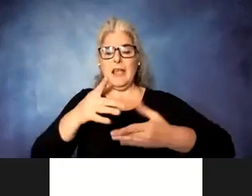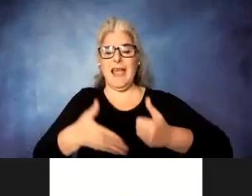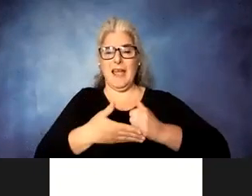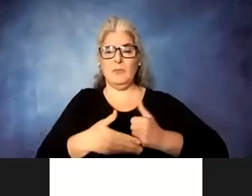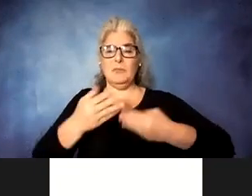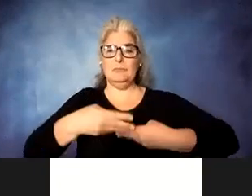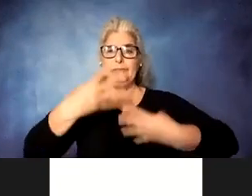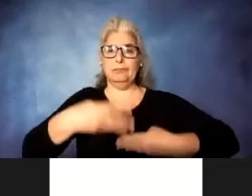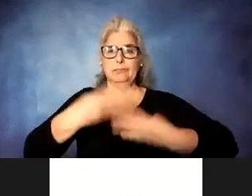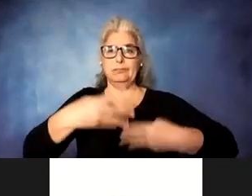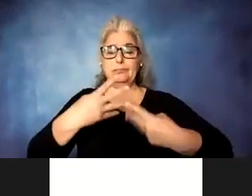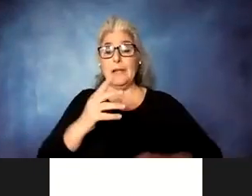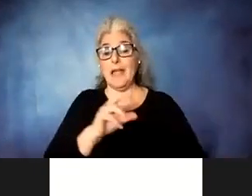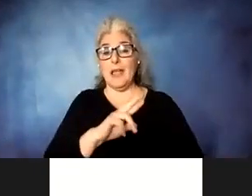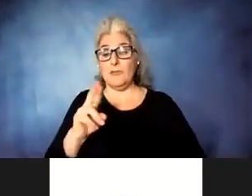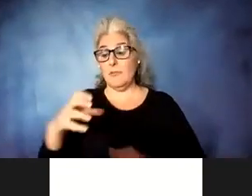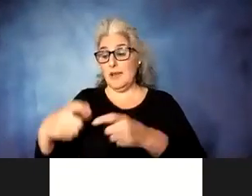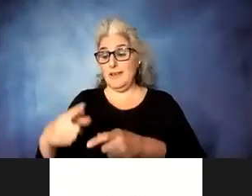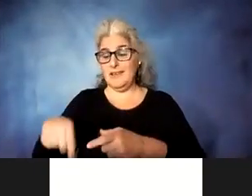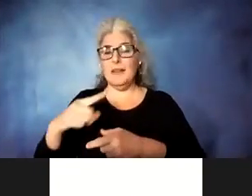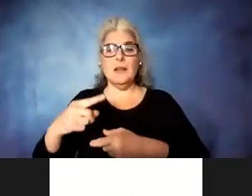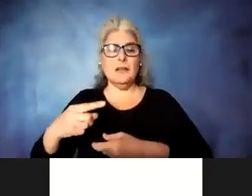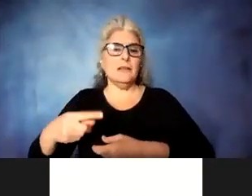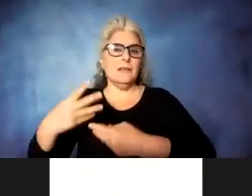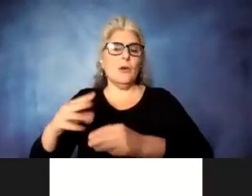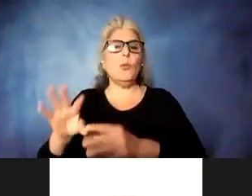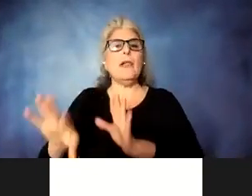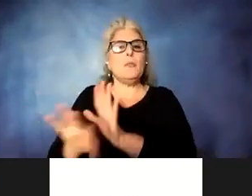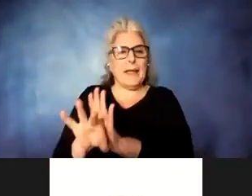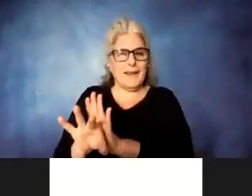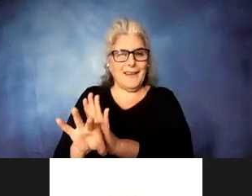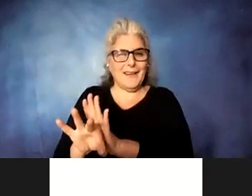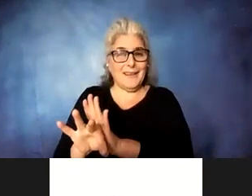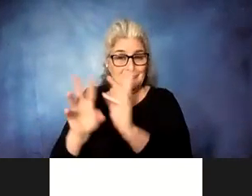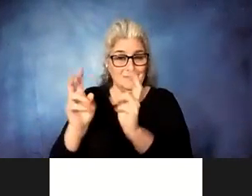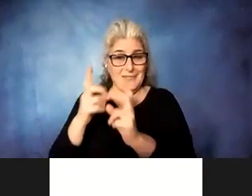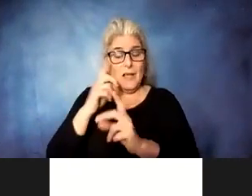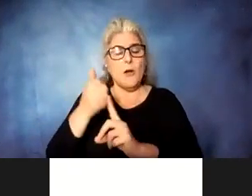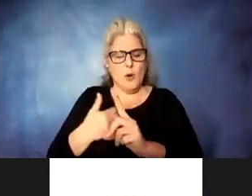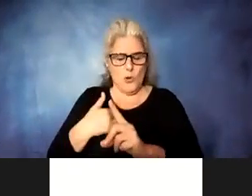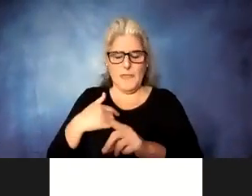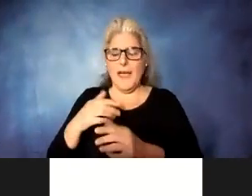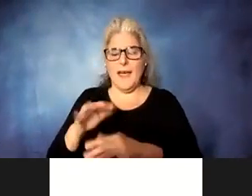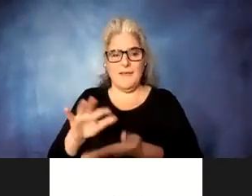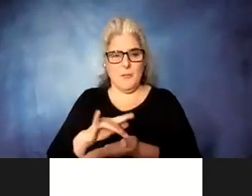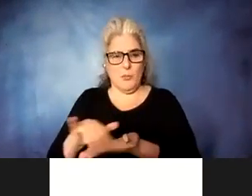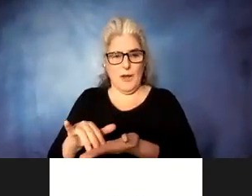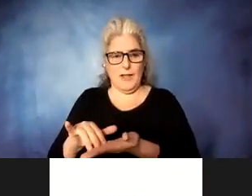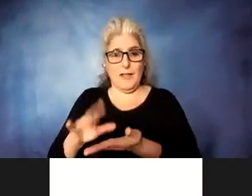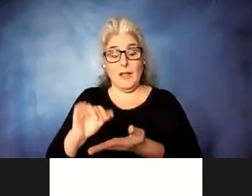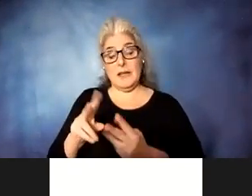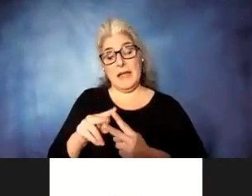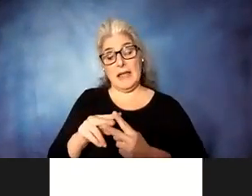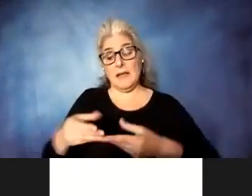right is the yes button that makes the selection. Both of these buttons have braille. The rocker paddle can be held, placed